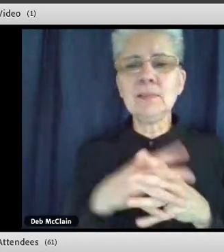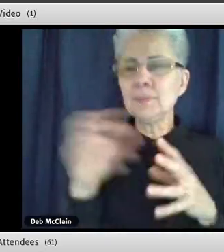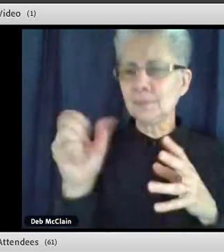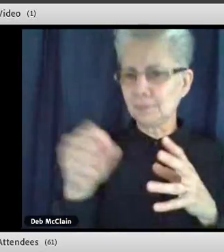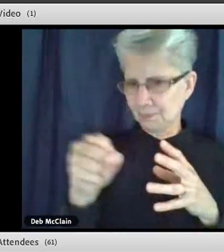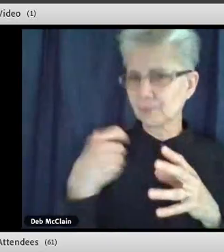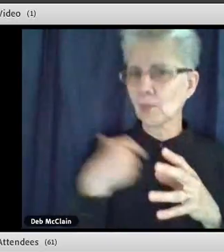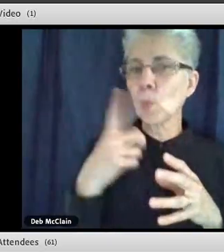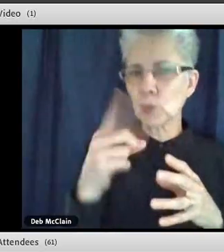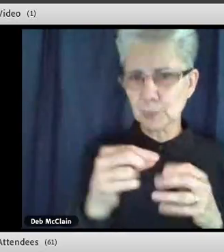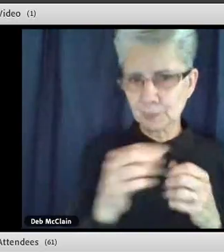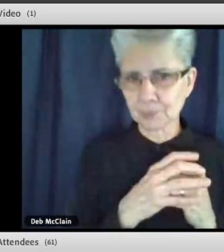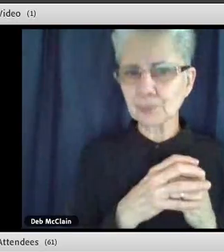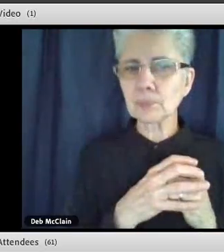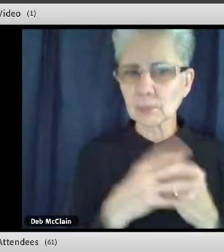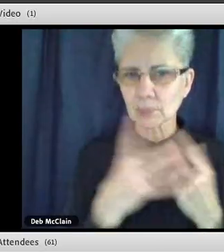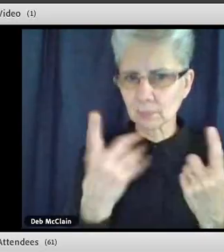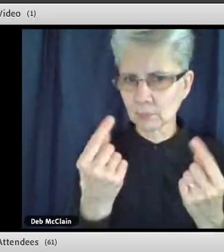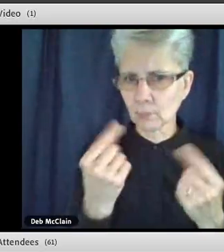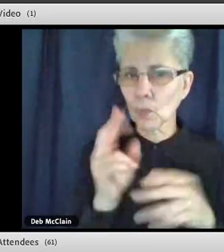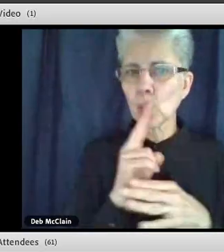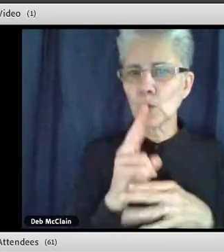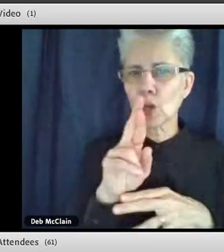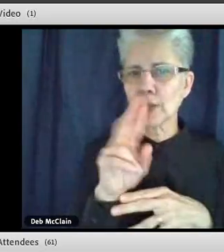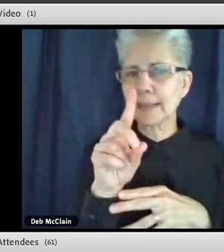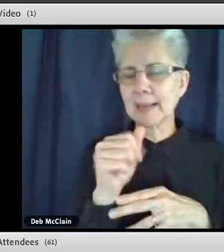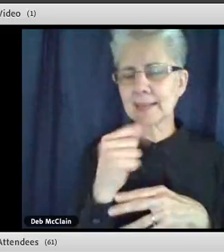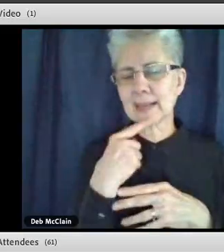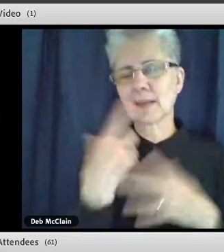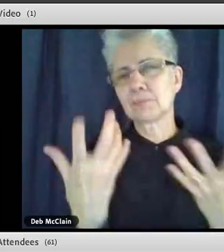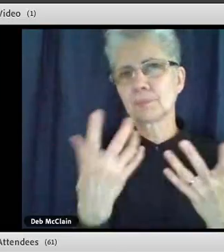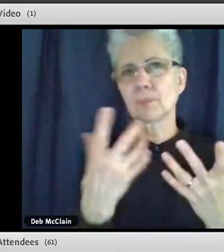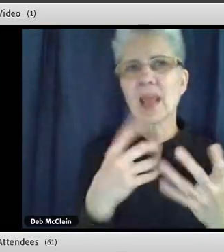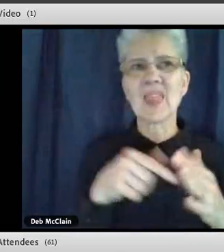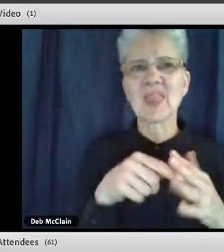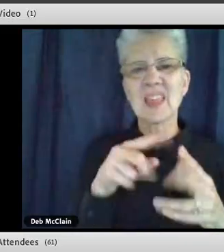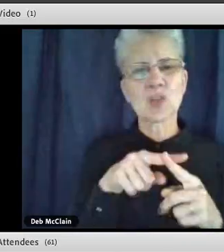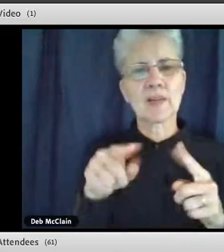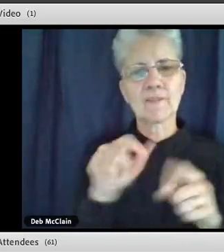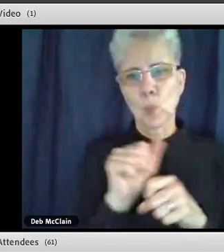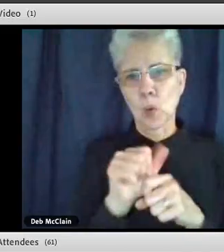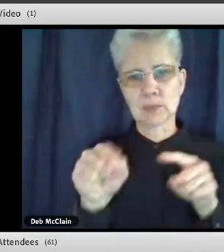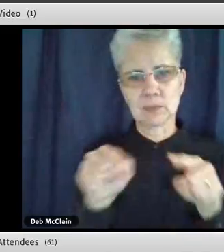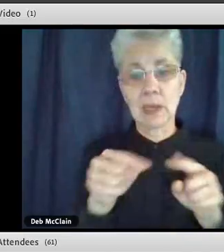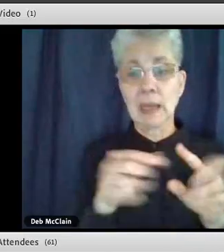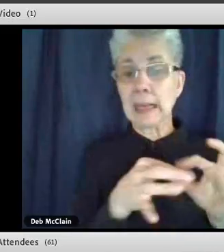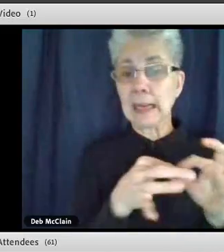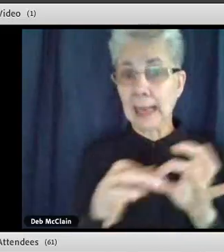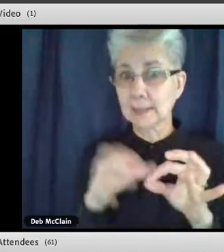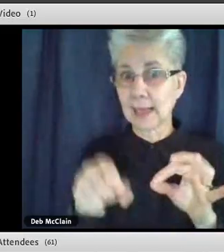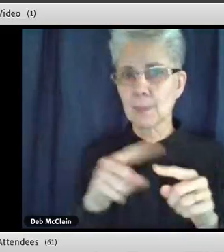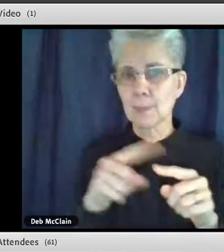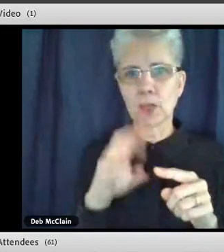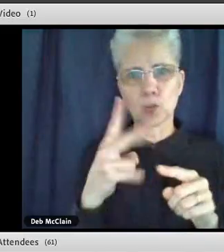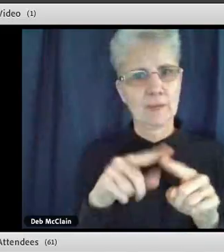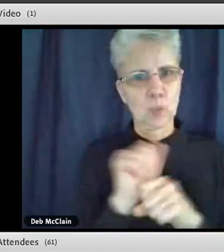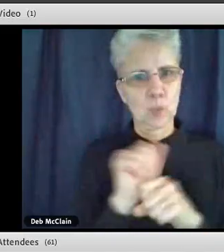do use RDA to essentially say, these are two different works. They're connected, but they're two different works.